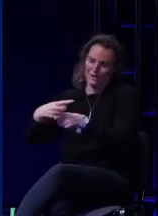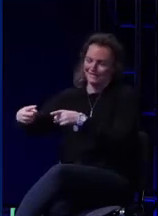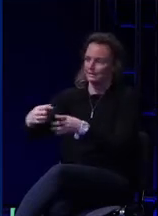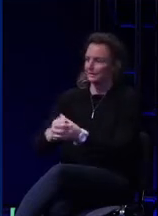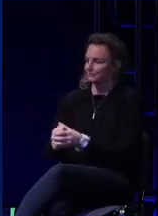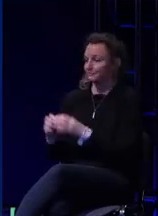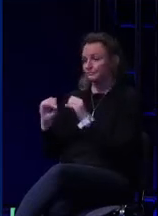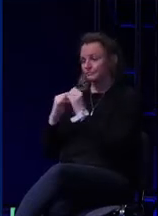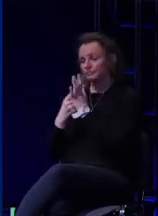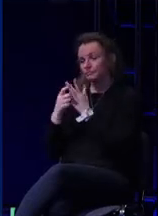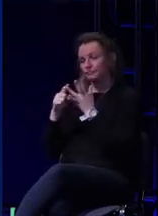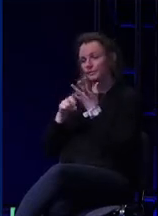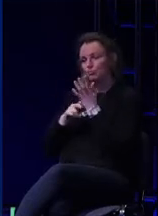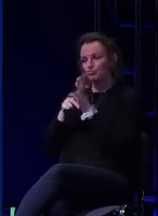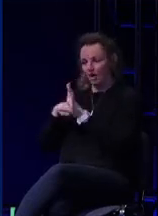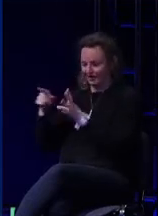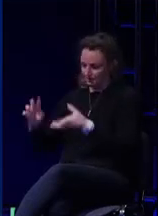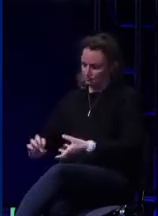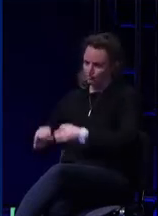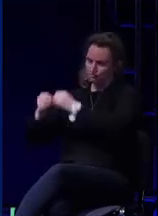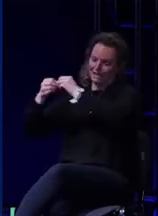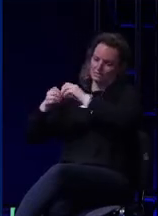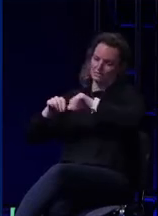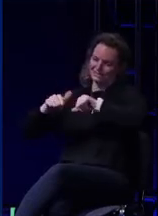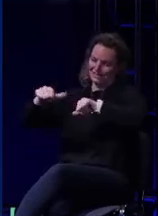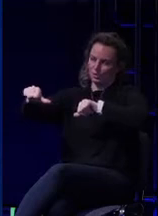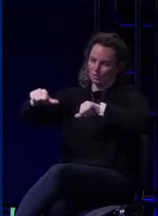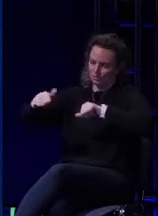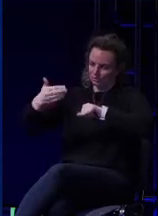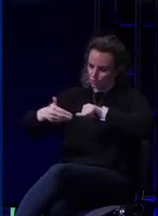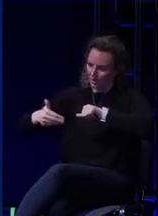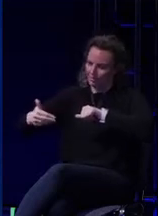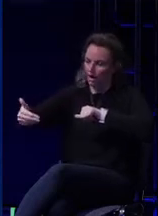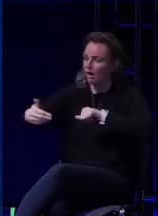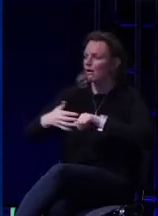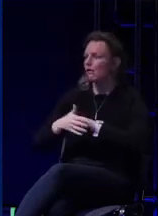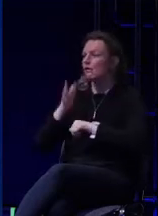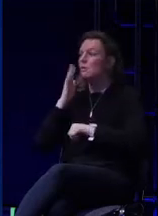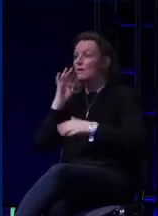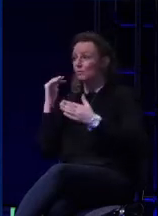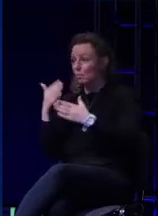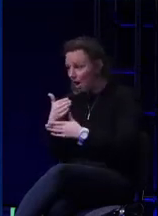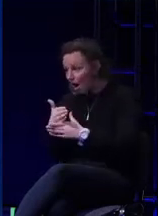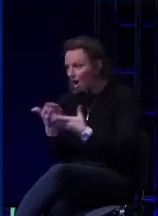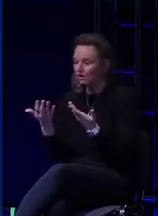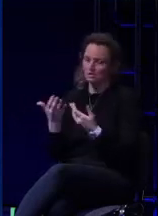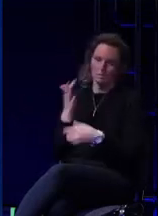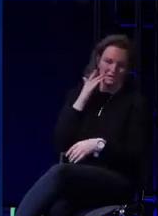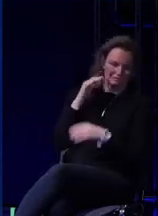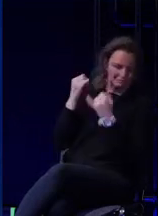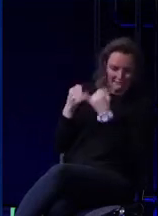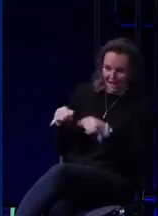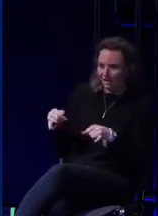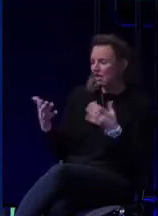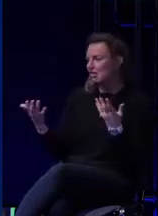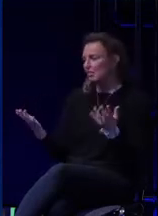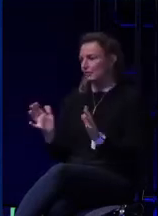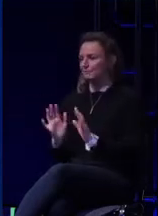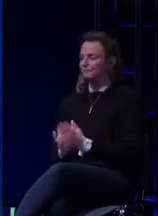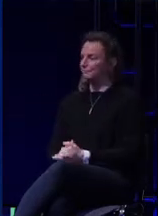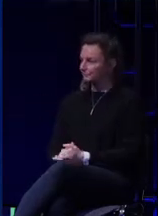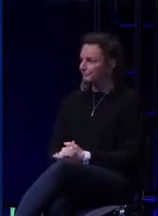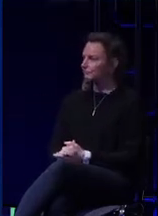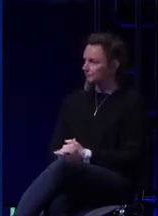sequence together. You know, it was built of, and then we could see which ones worked, when it didn't work. And yeah, there's